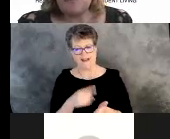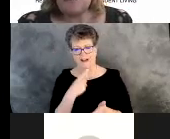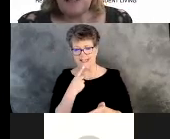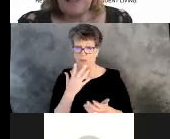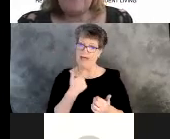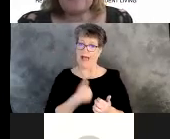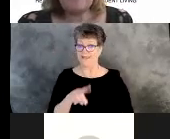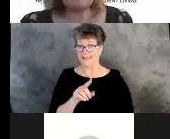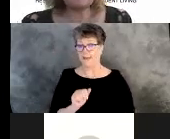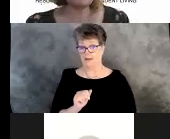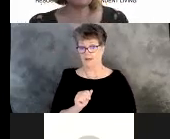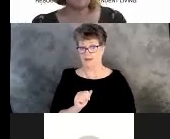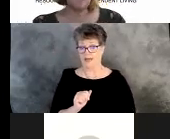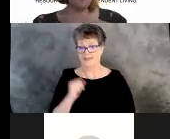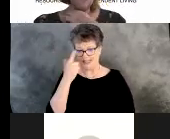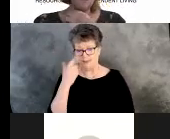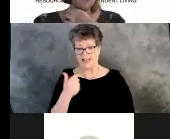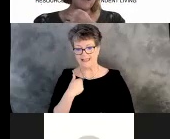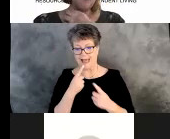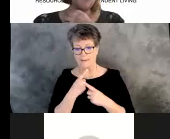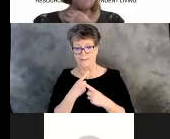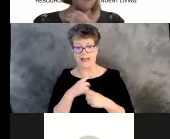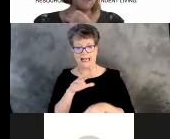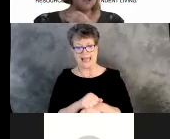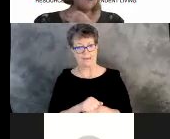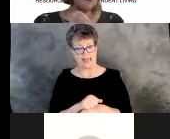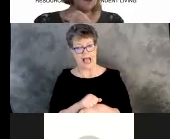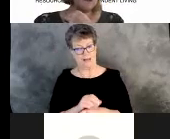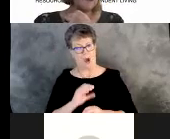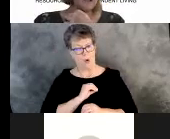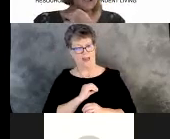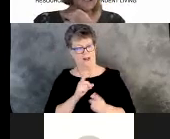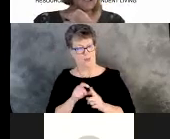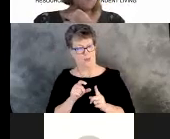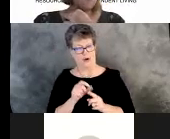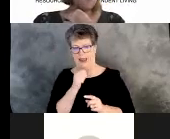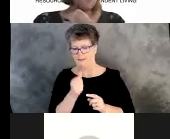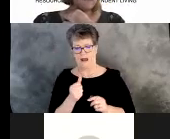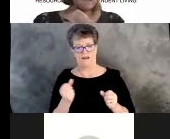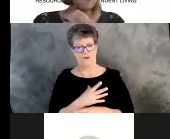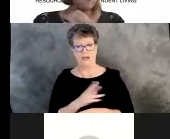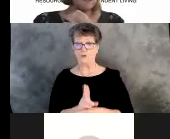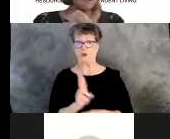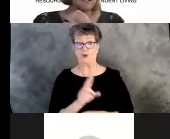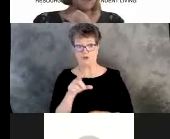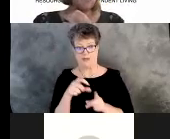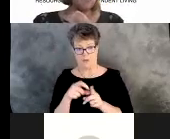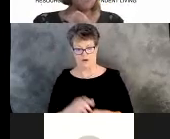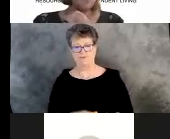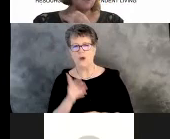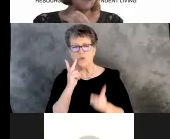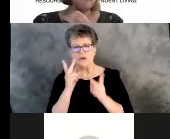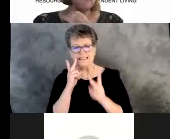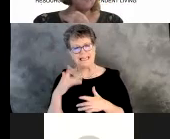disabled. And that's because I'm claiming the word and I'm not afraid to use the word. And we're seeing a trend now